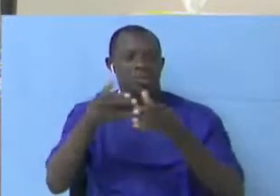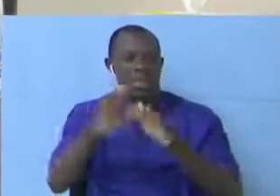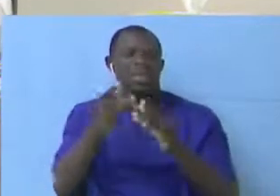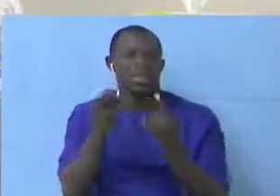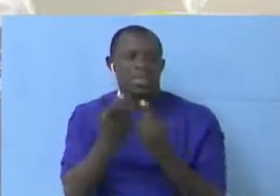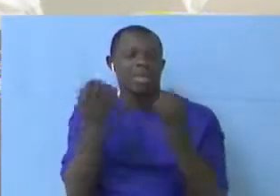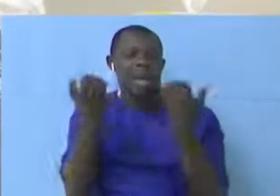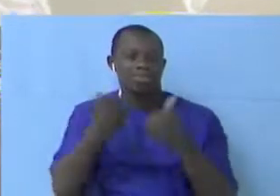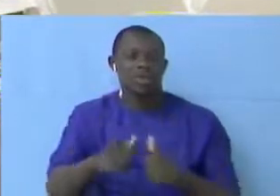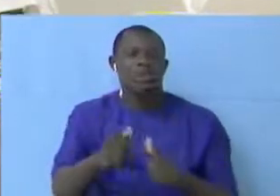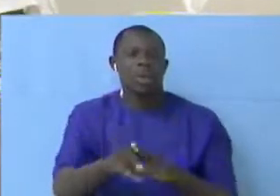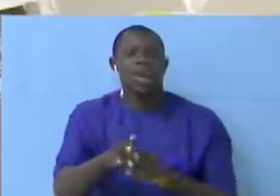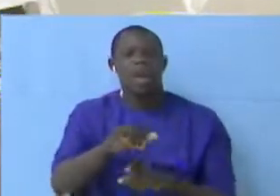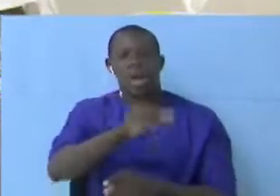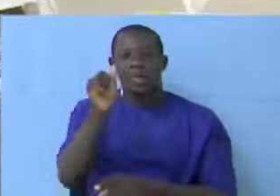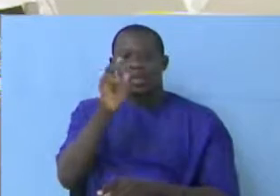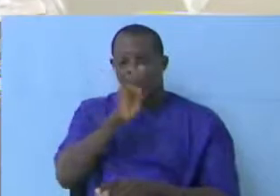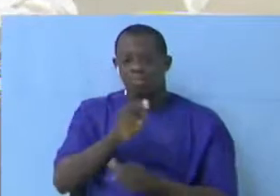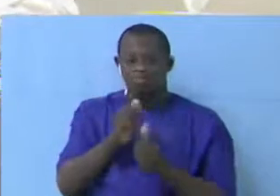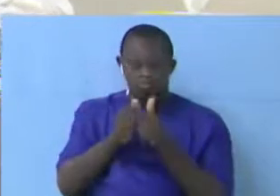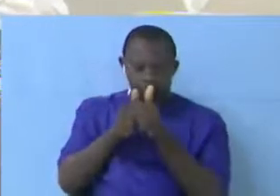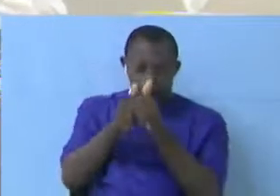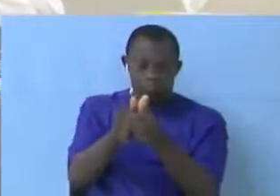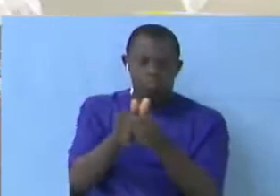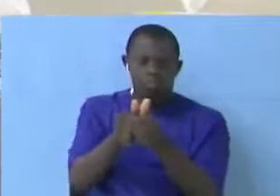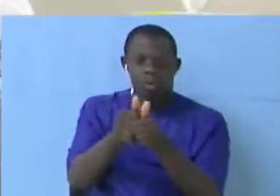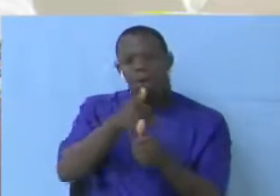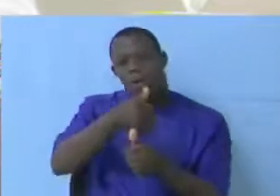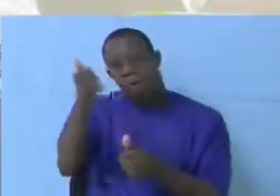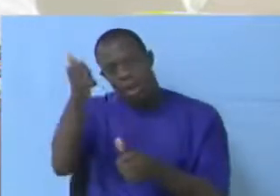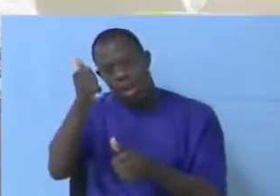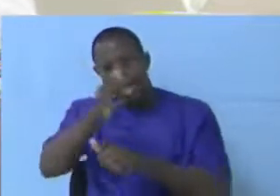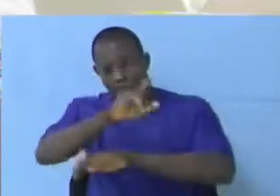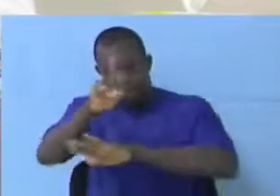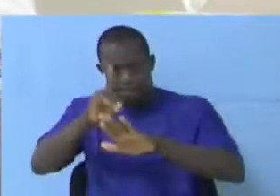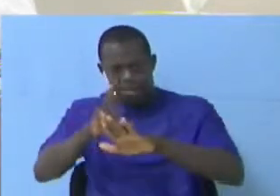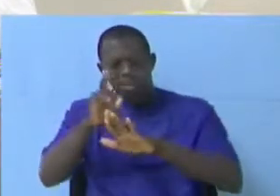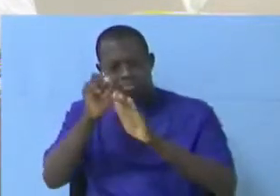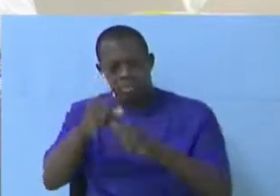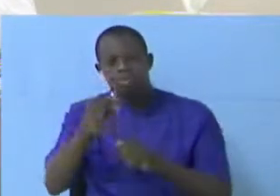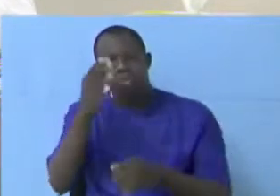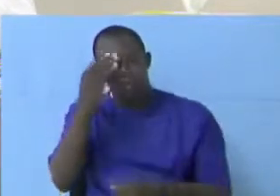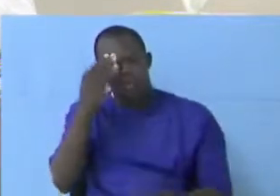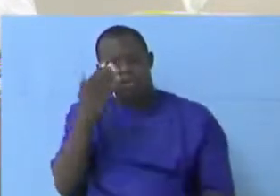and to try to chase that gap from elsewhere.